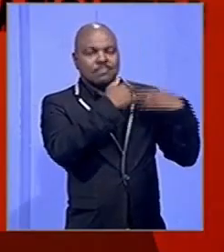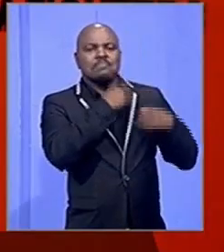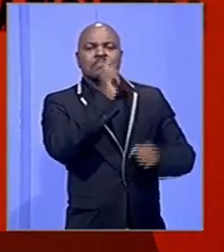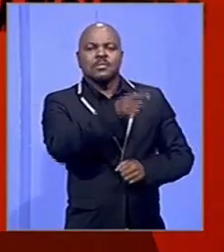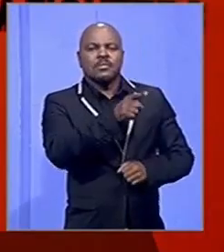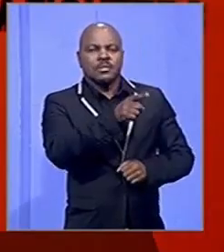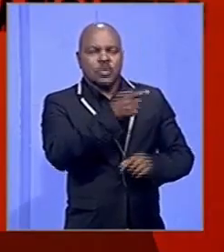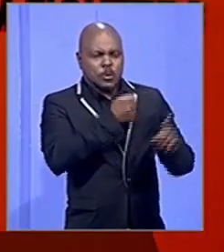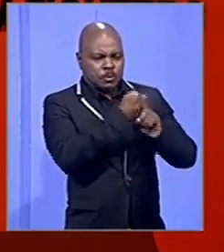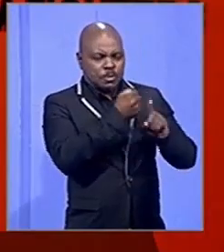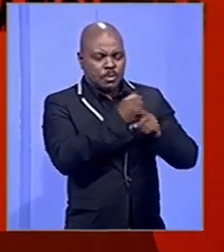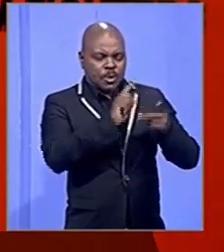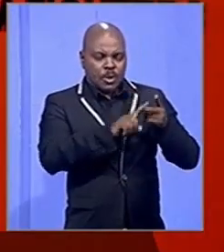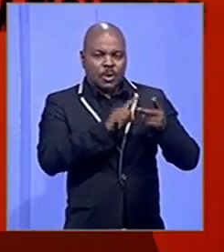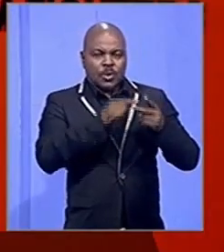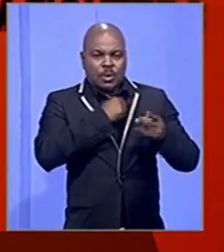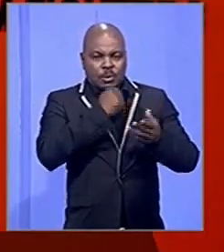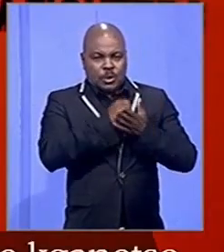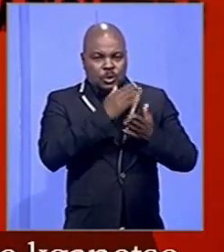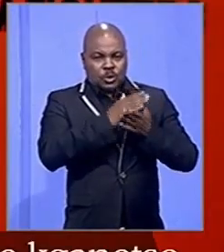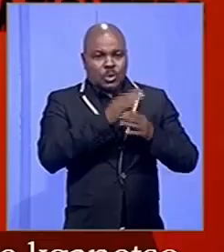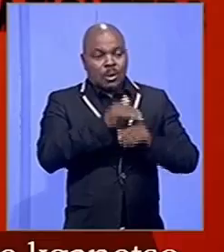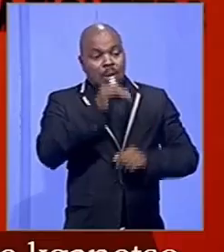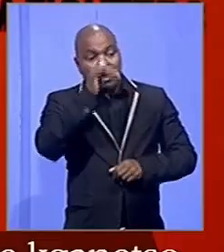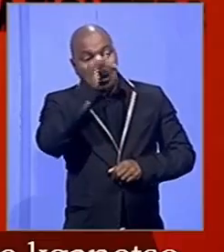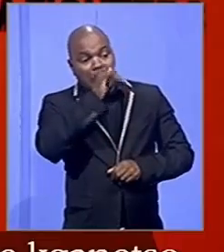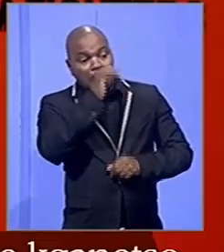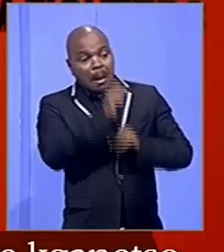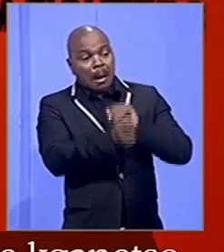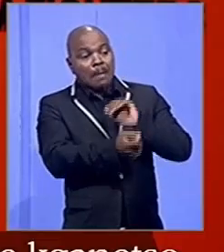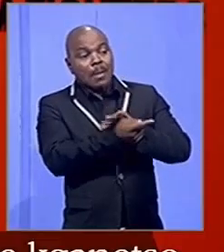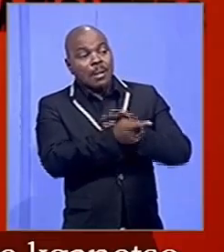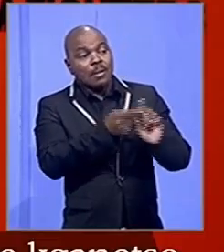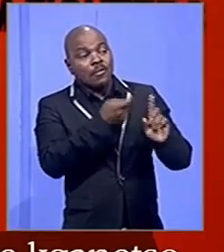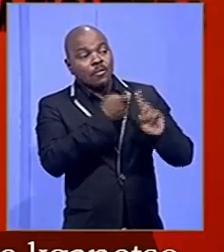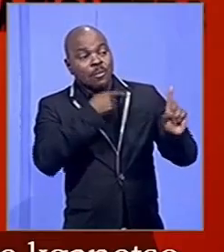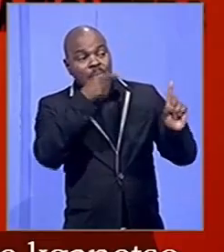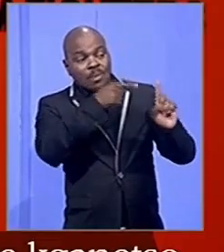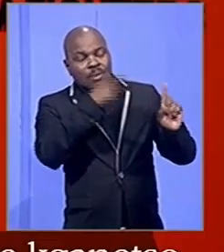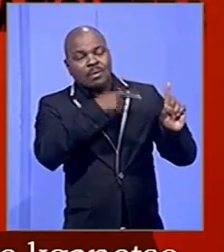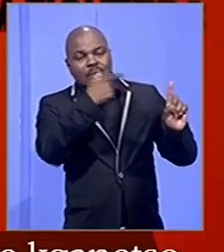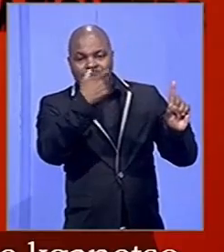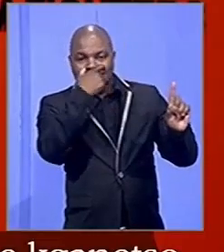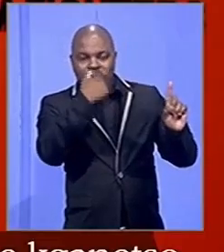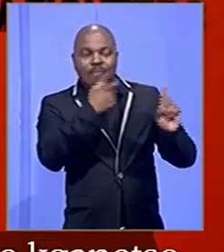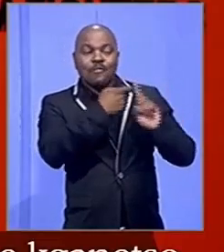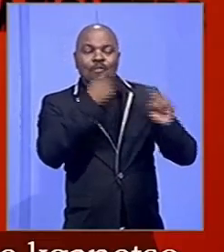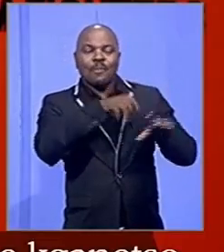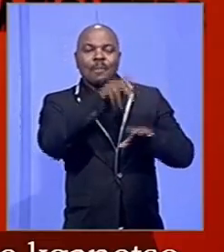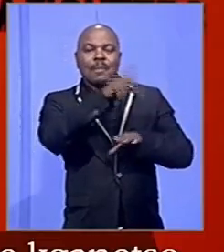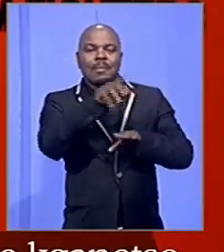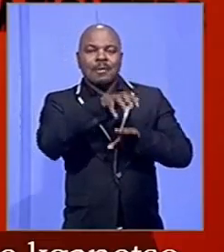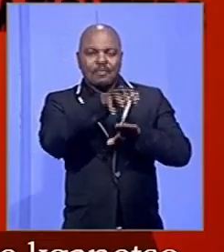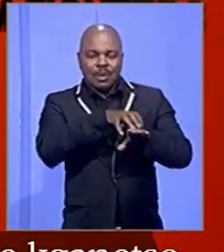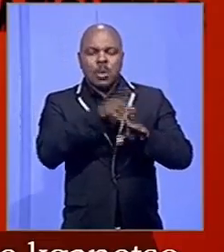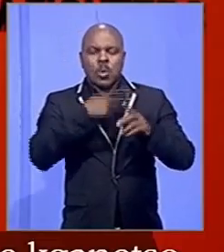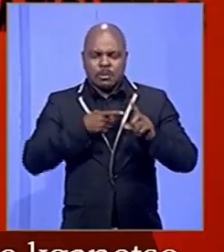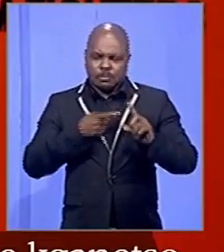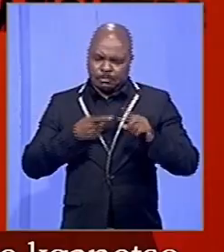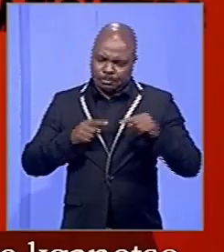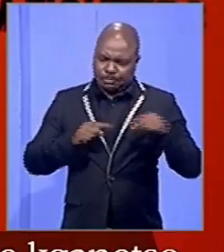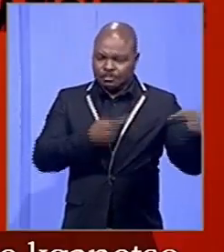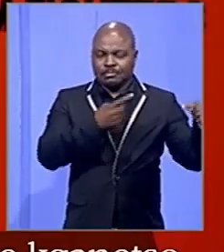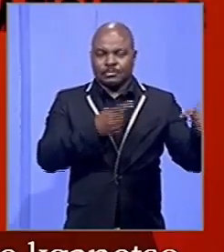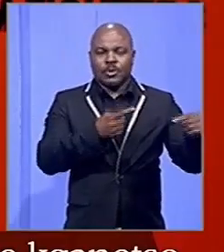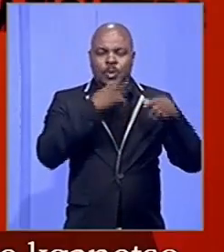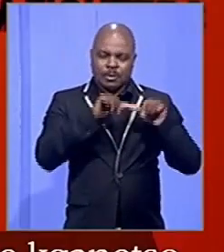are actively pursuing justice for the crimes that occurred on Cyril Ramaphosa's Phala Phala farm. We are geared up to